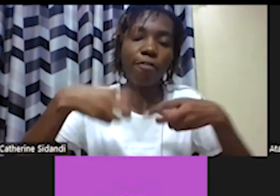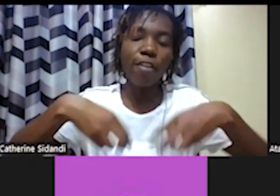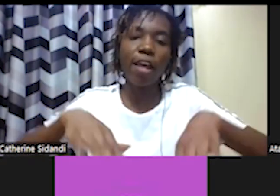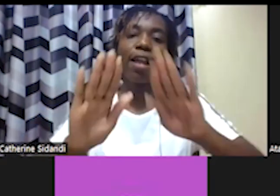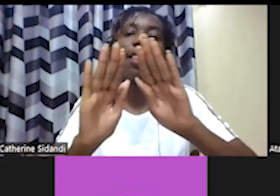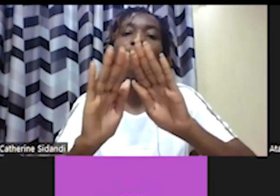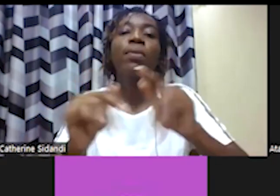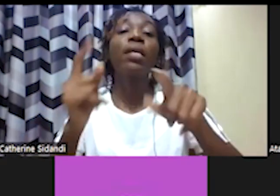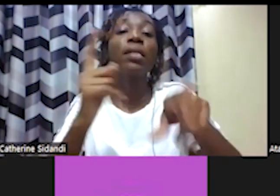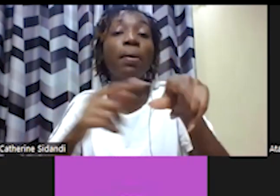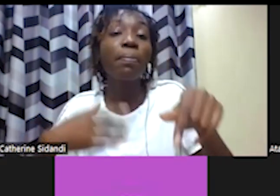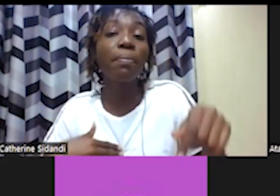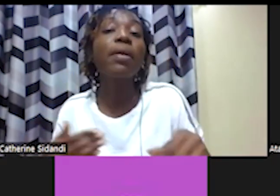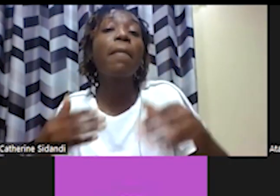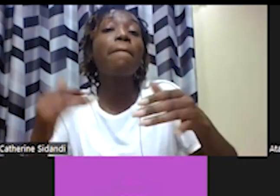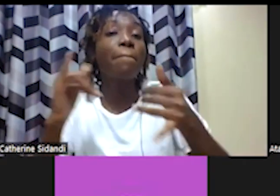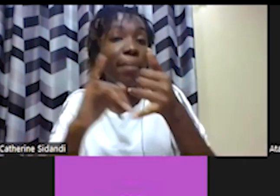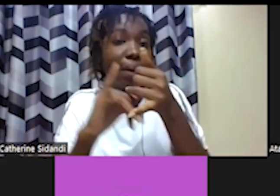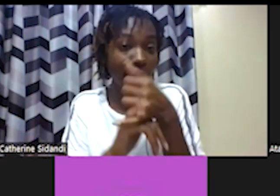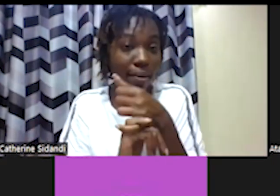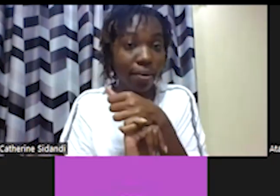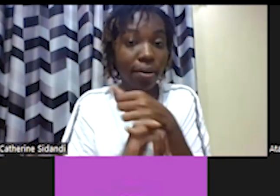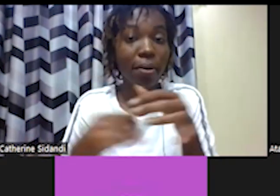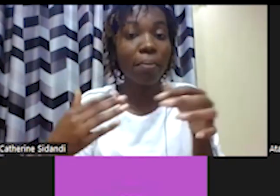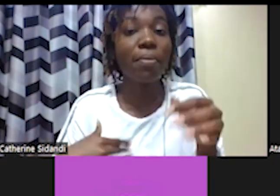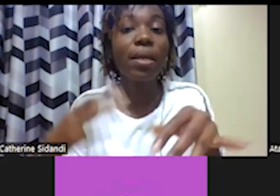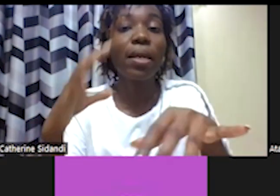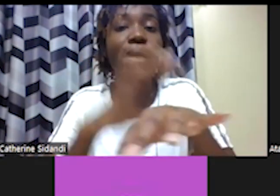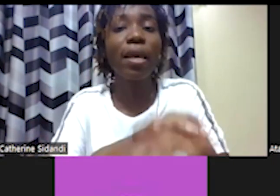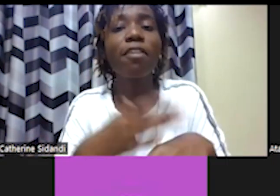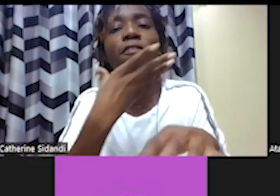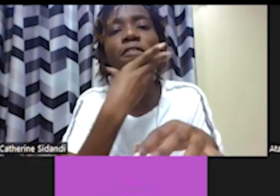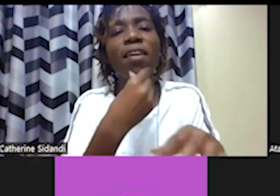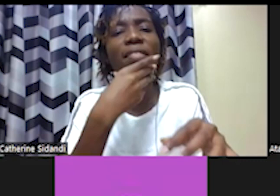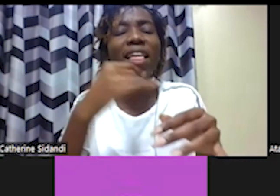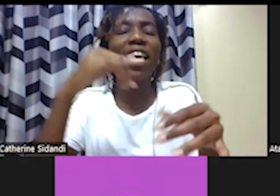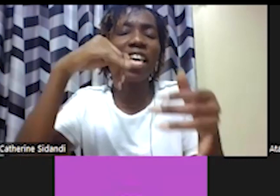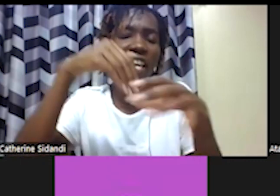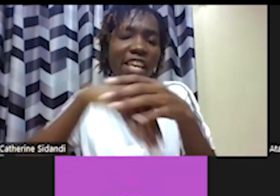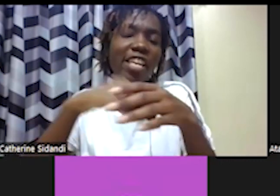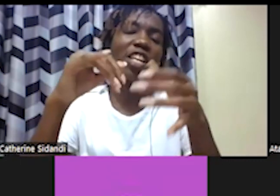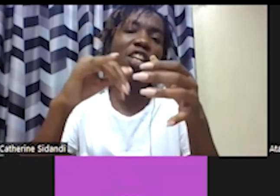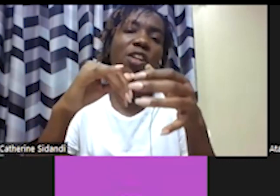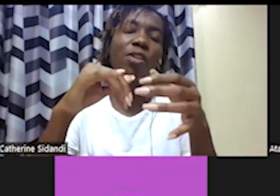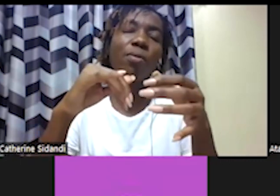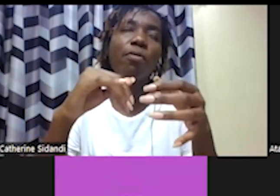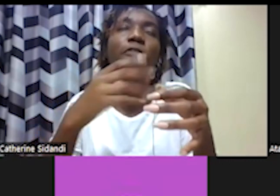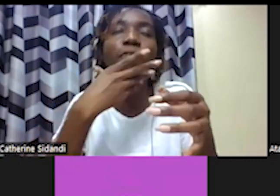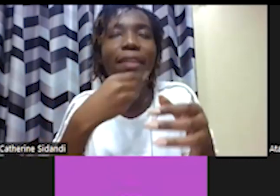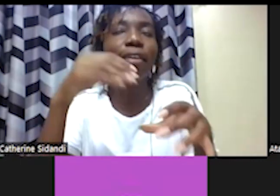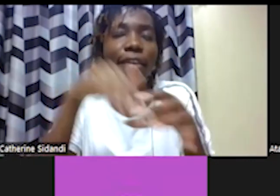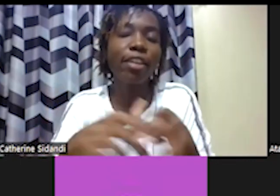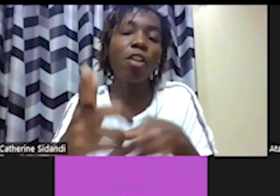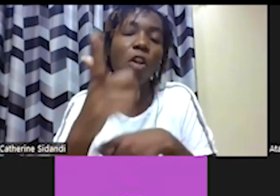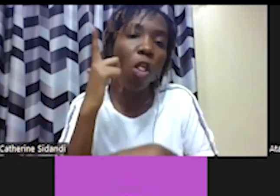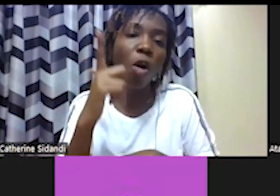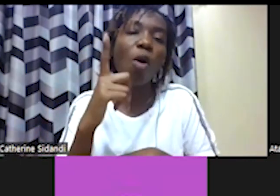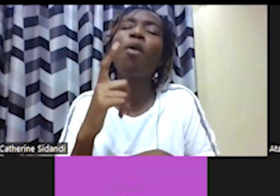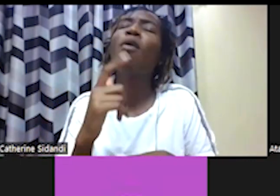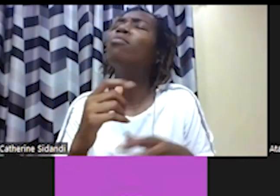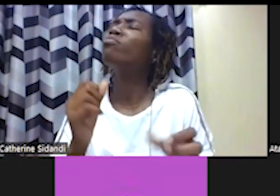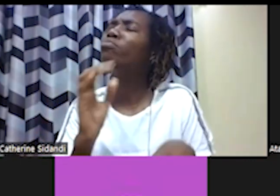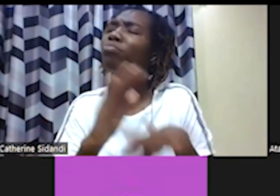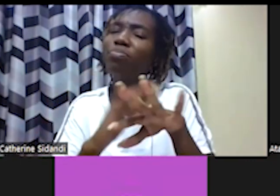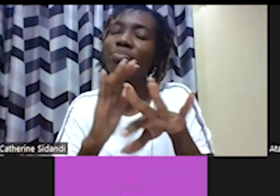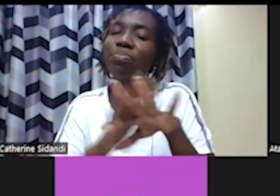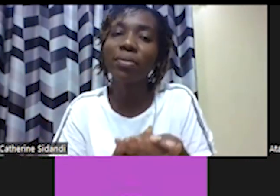When I got married, I got a very loving father-in-law who really embraced me. Grace,